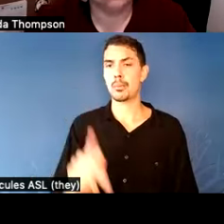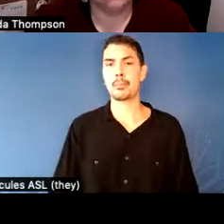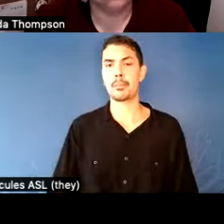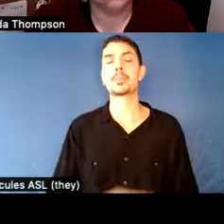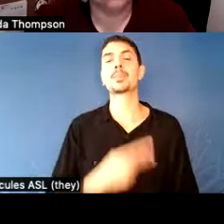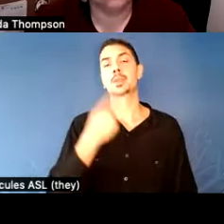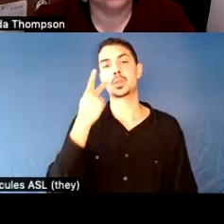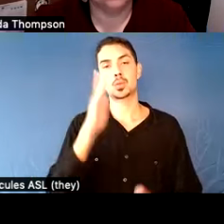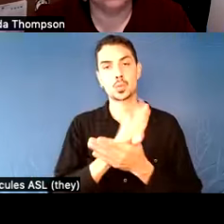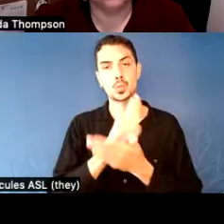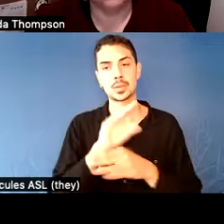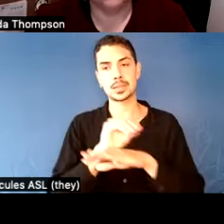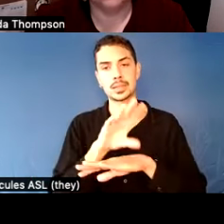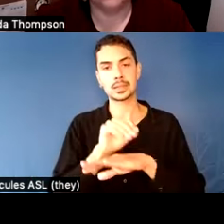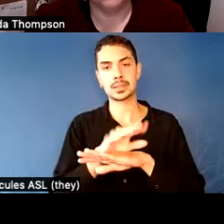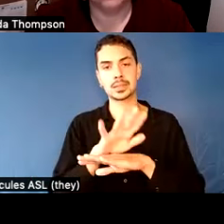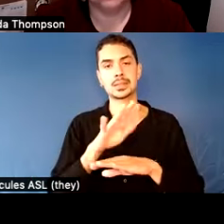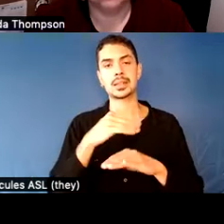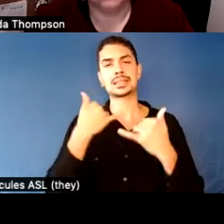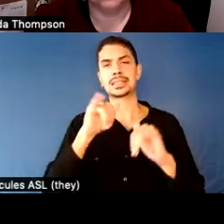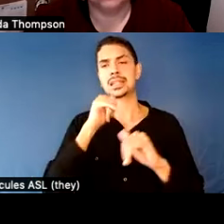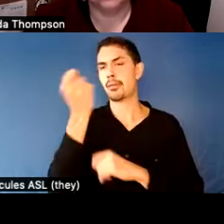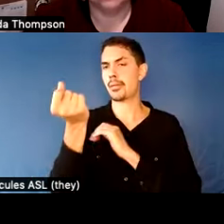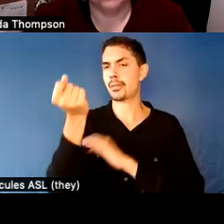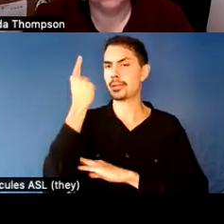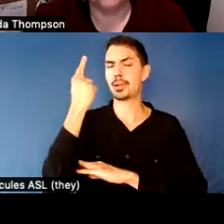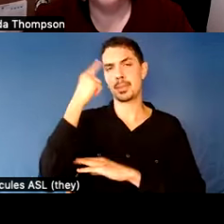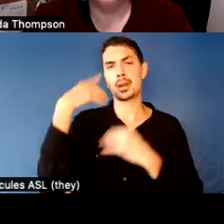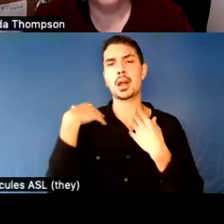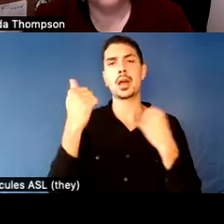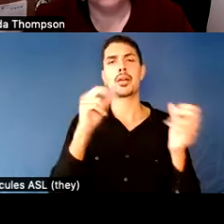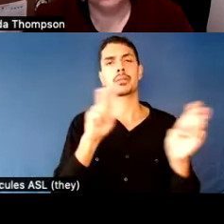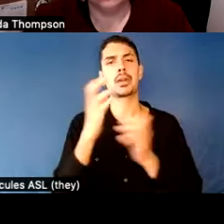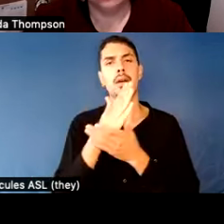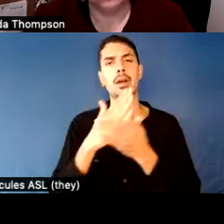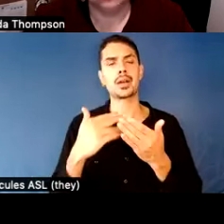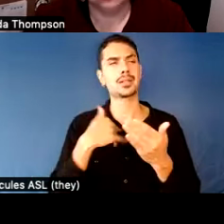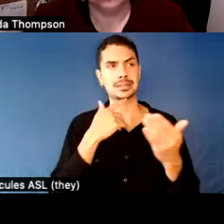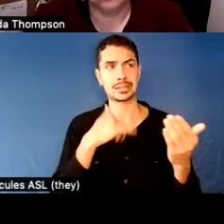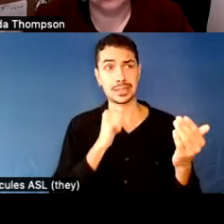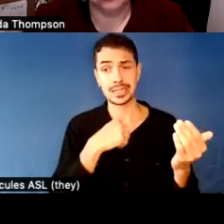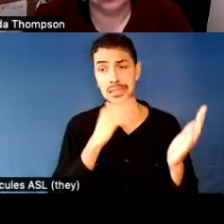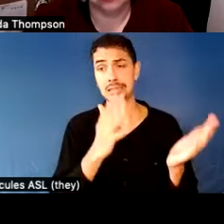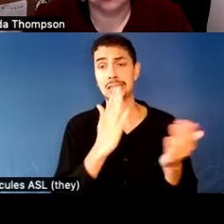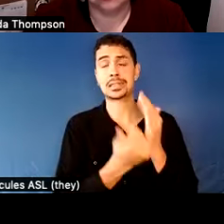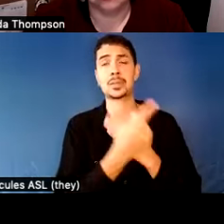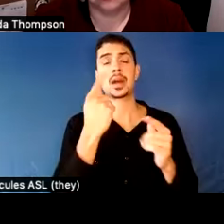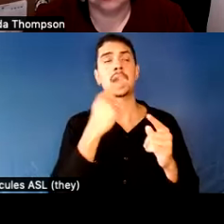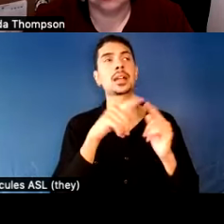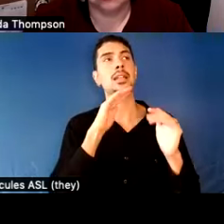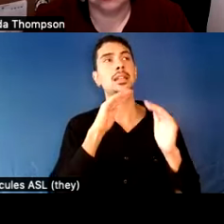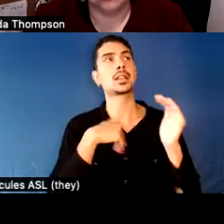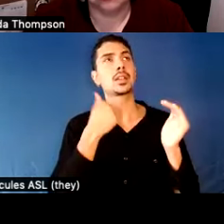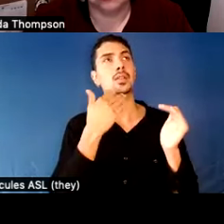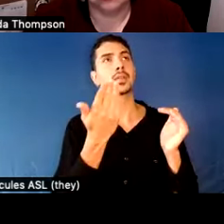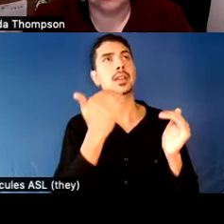for a while, but I still didn't really understand the mental health aspect of it. I was like, okay, I'm talking to somebody, until like I was 15. And then